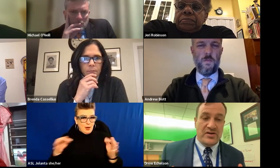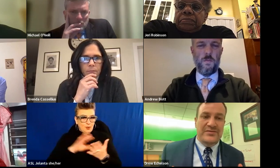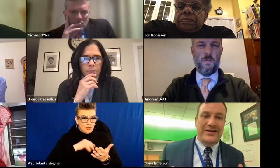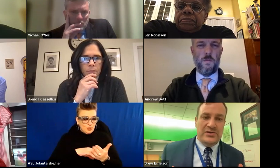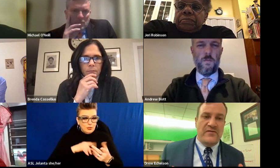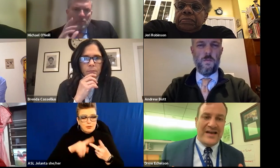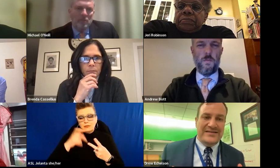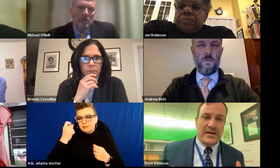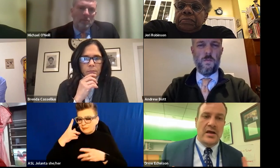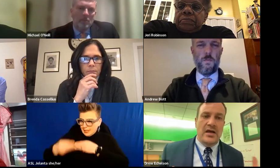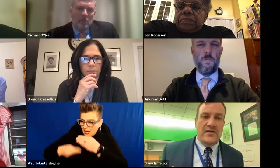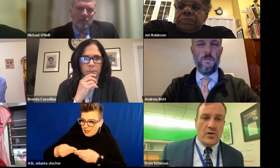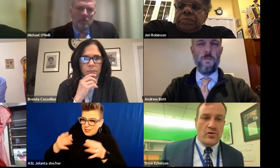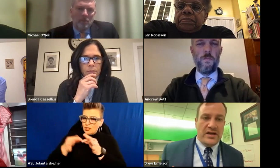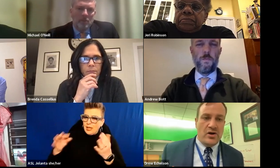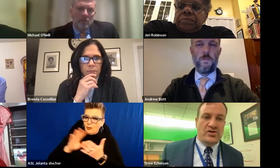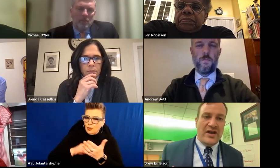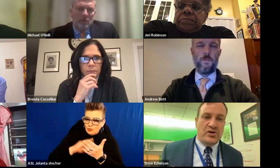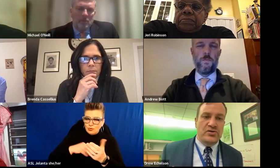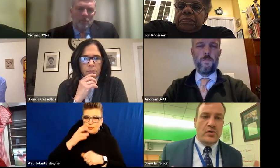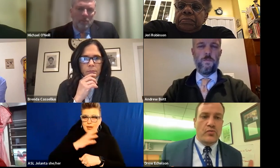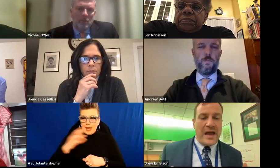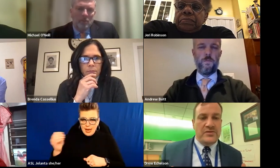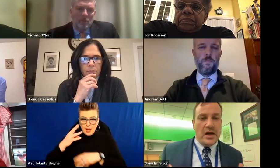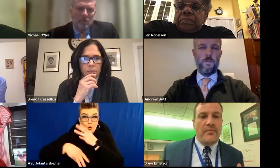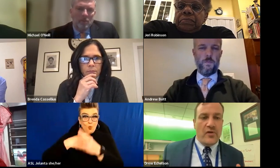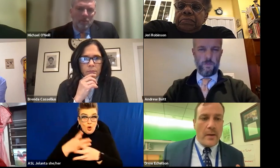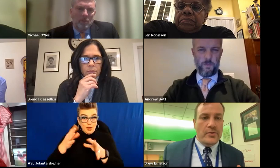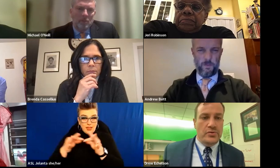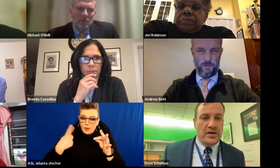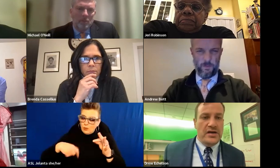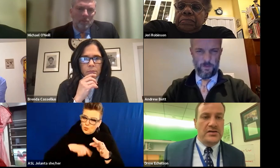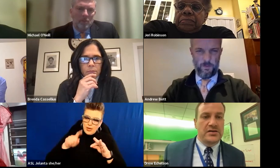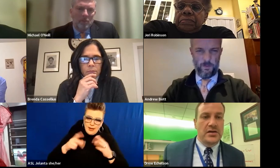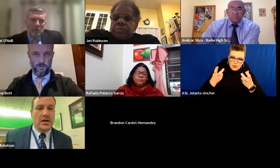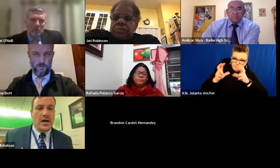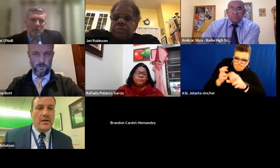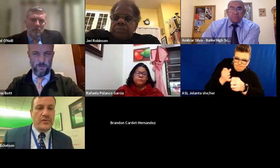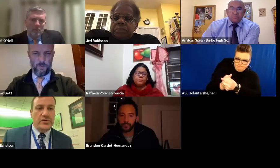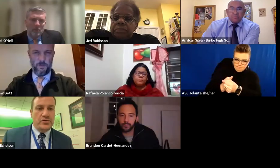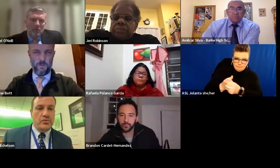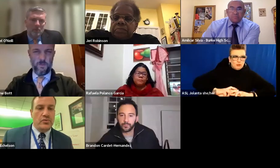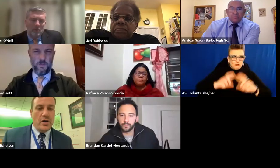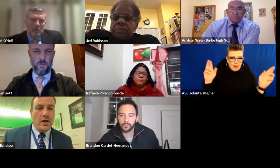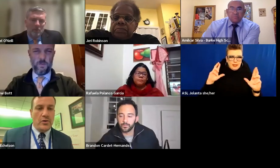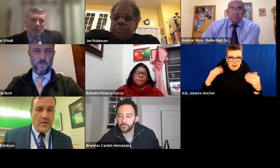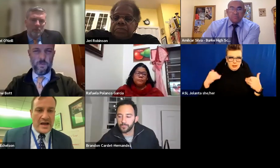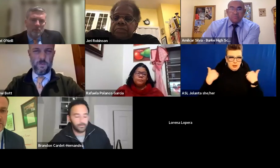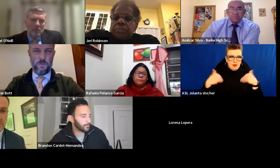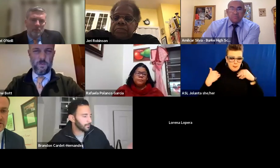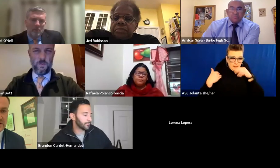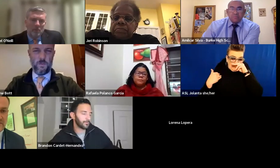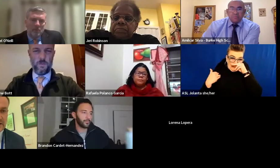programs are things that we need to invest in in the early years so that our students are ramped up for opportunities to